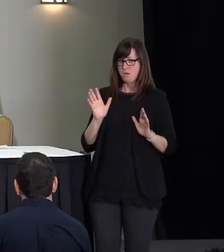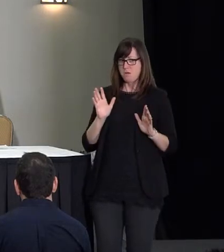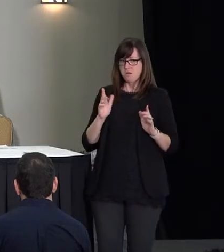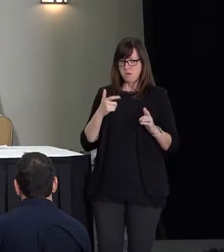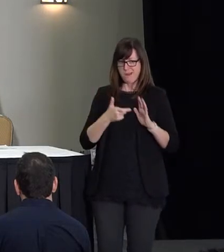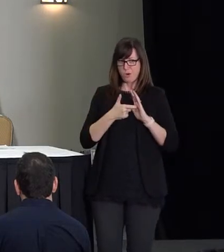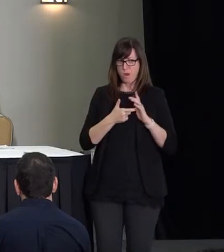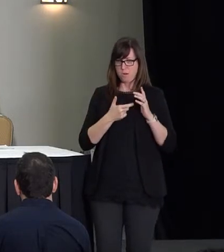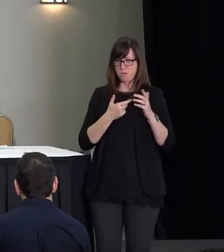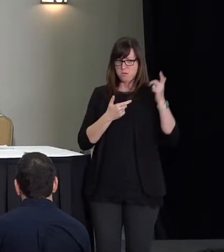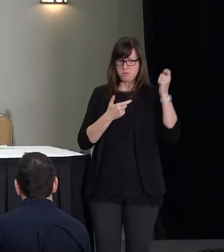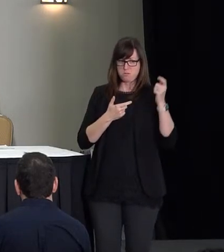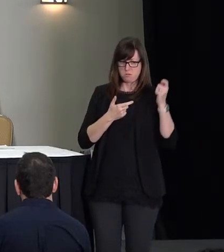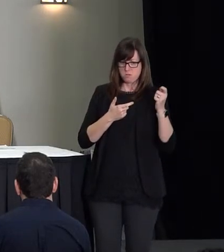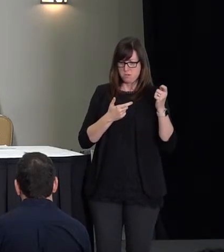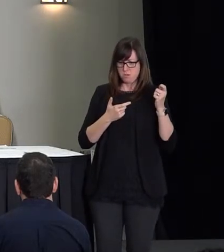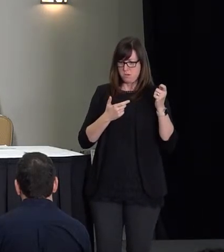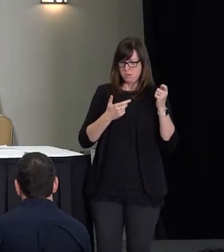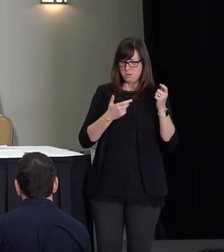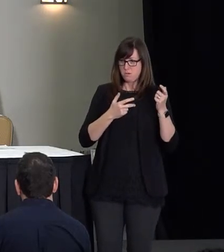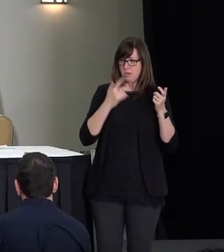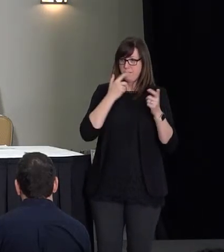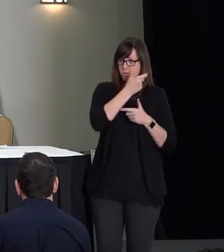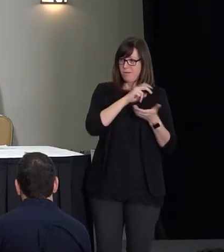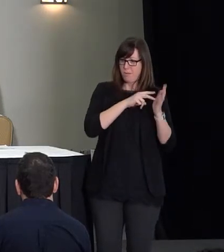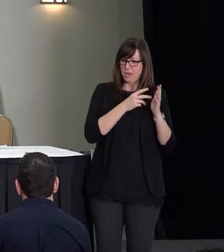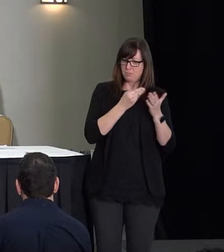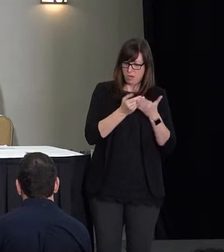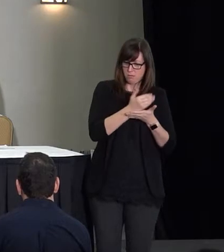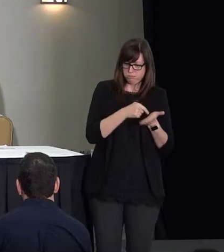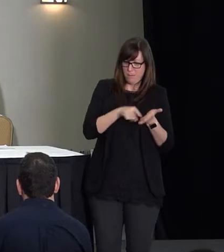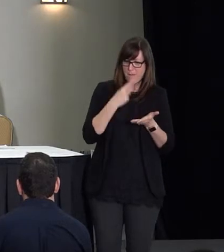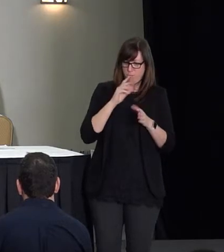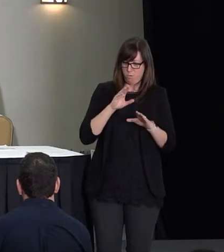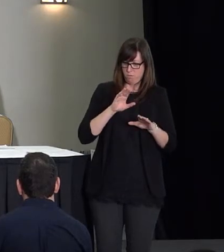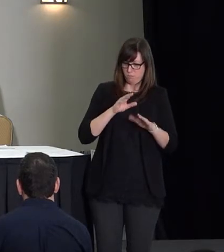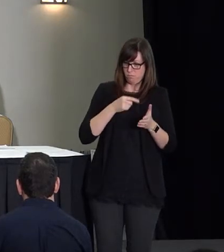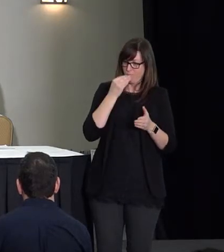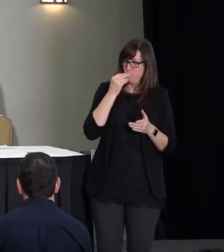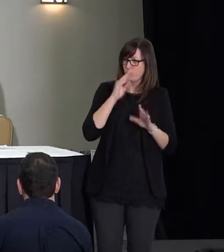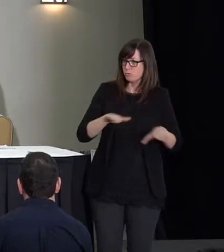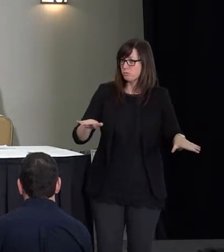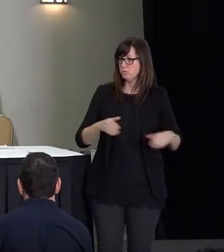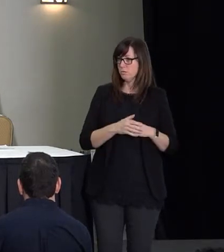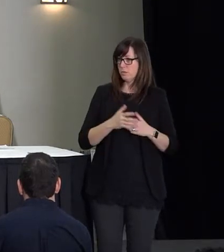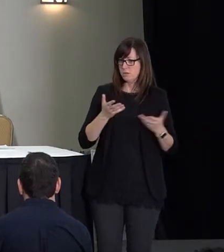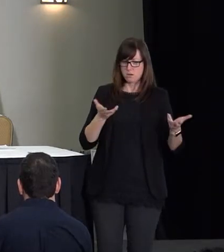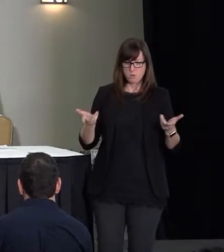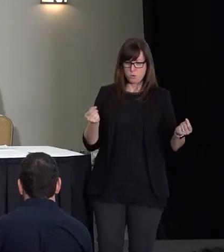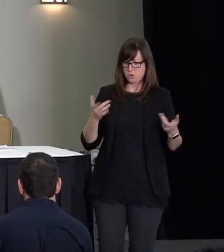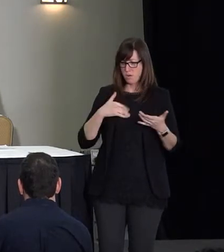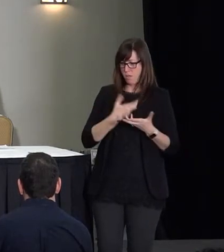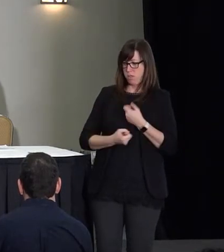the link to income support so we can feed our families. And it drives us crazy. I mean, I can tell you myself,